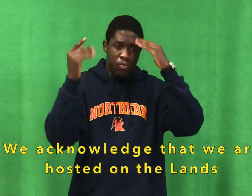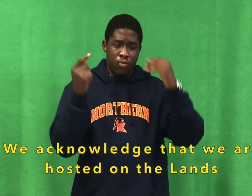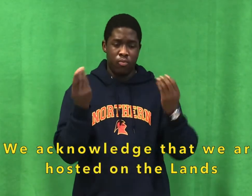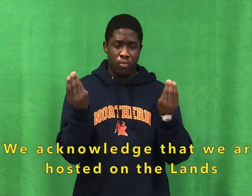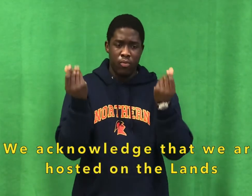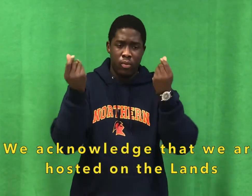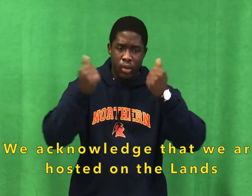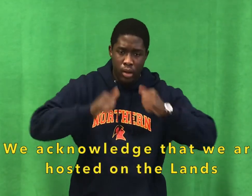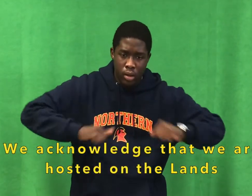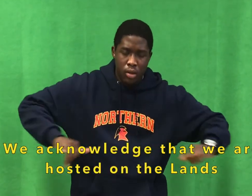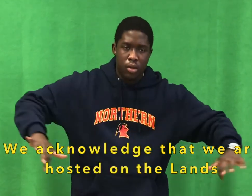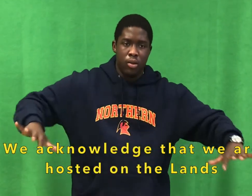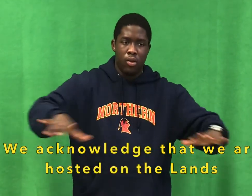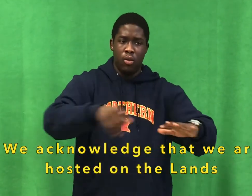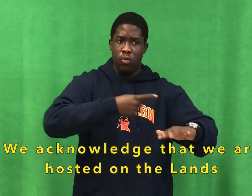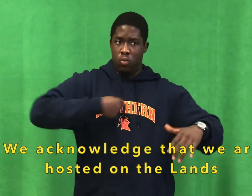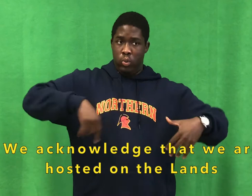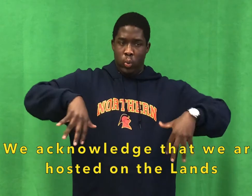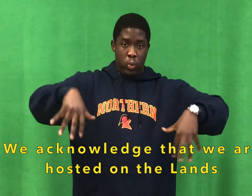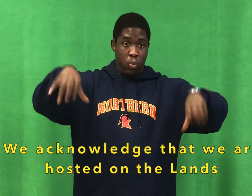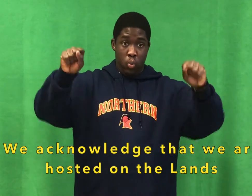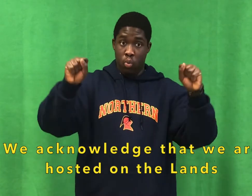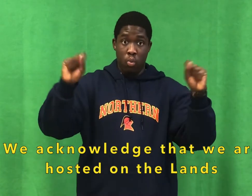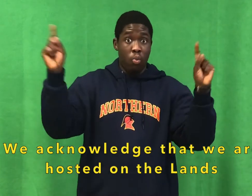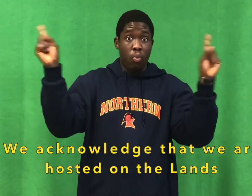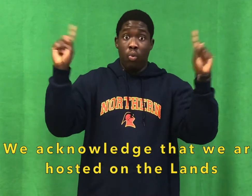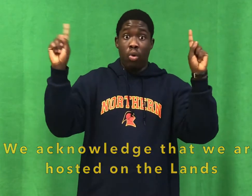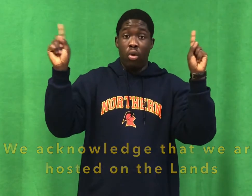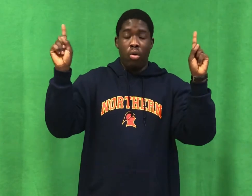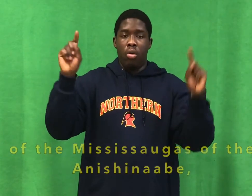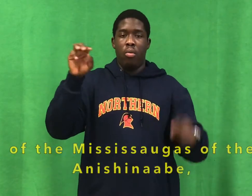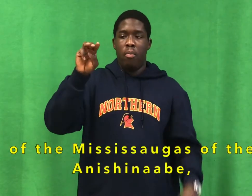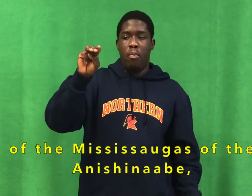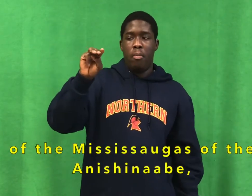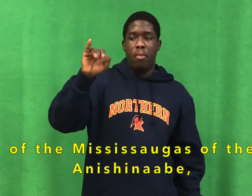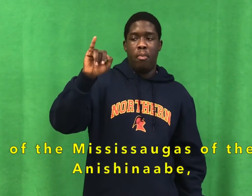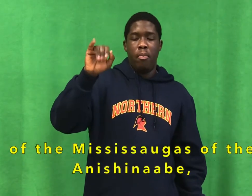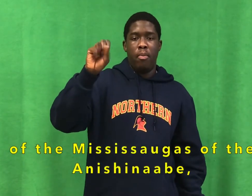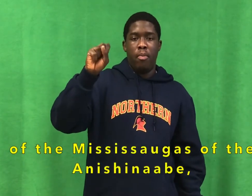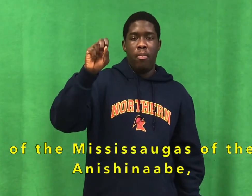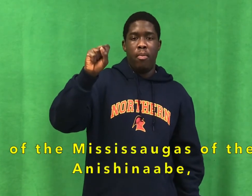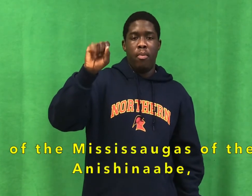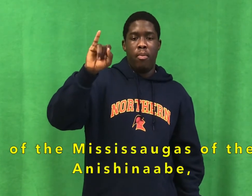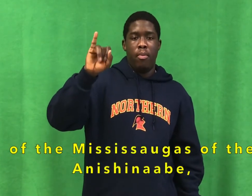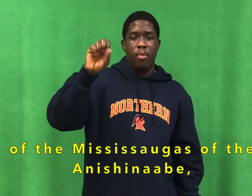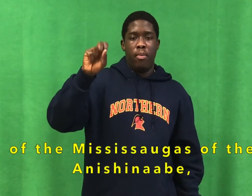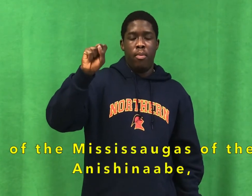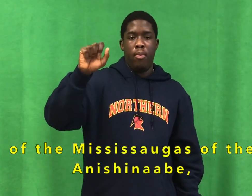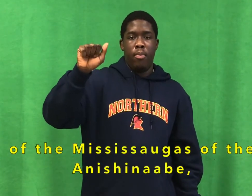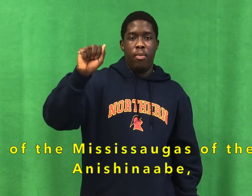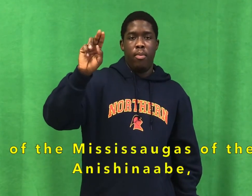acknowledge that we are hosted on the lands of the Mississaugas of the Anishinaabe.